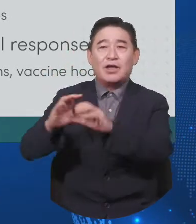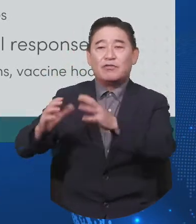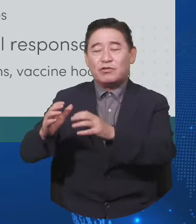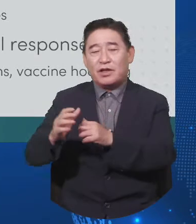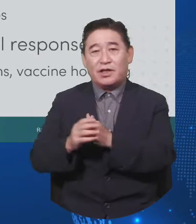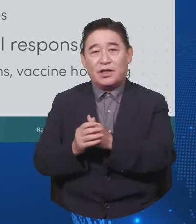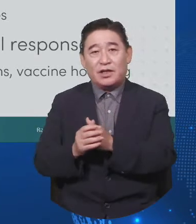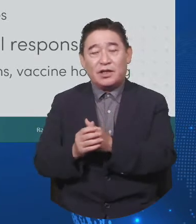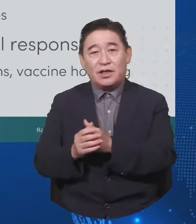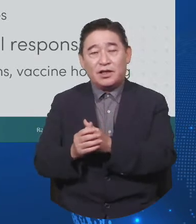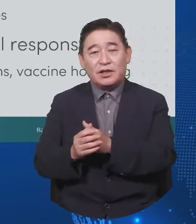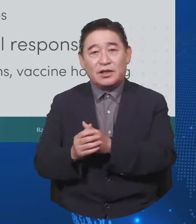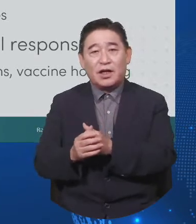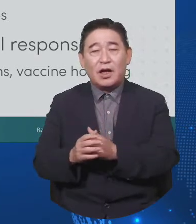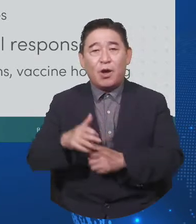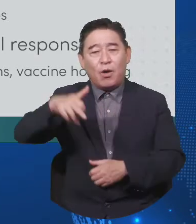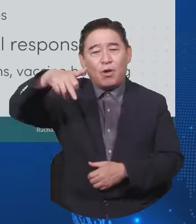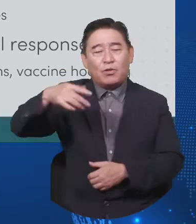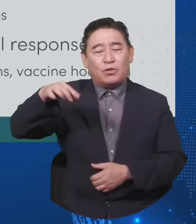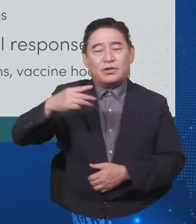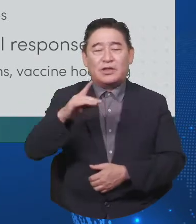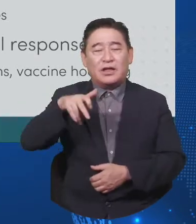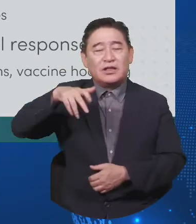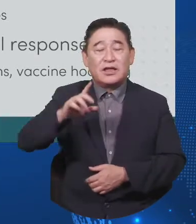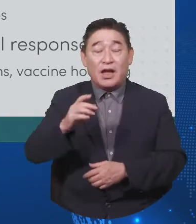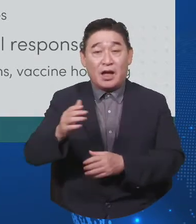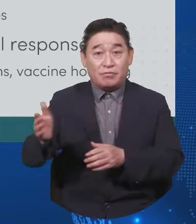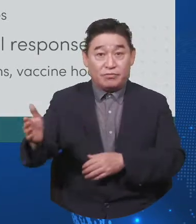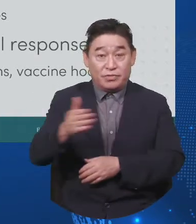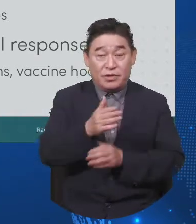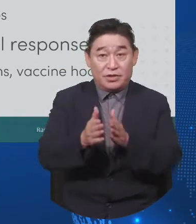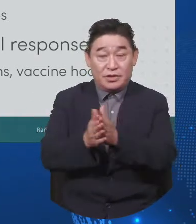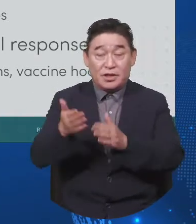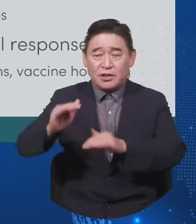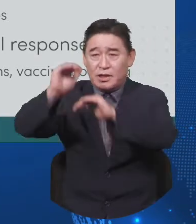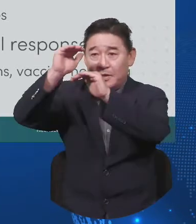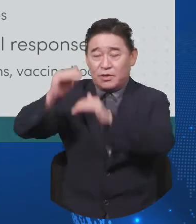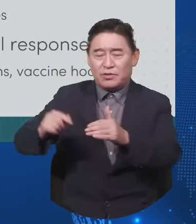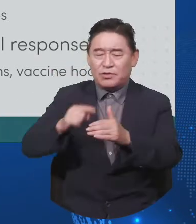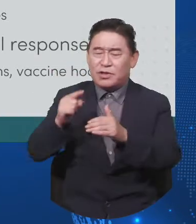Costa Rica, or actively blocking the TRIPS waiver in its early phases.